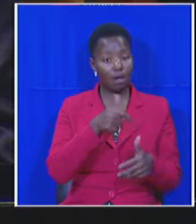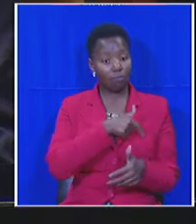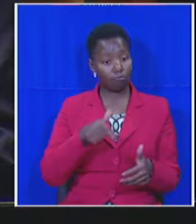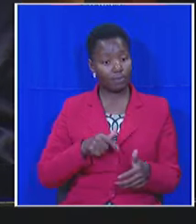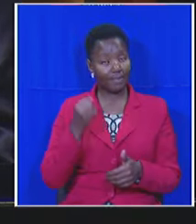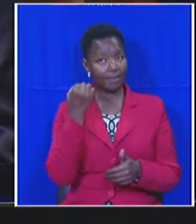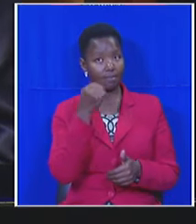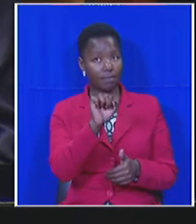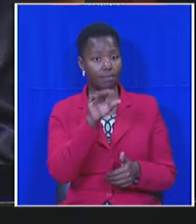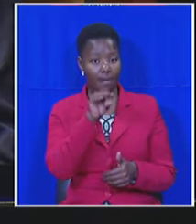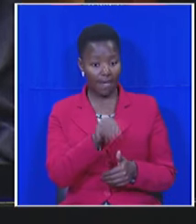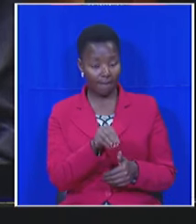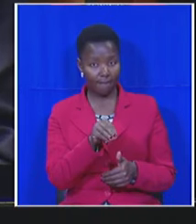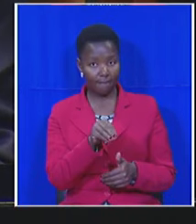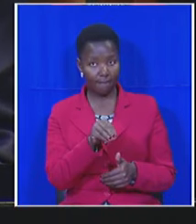objections?